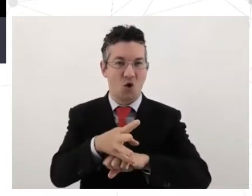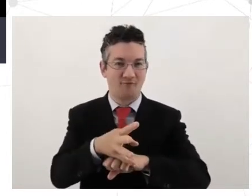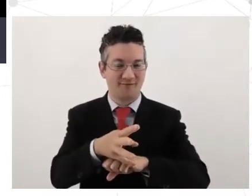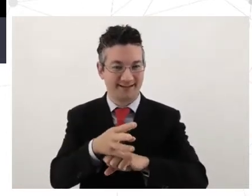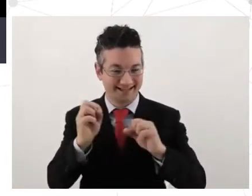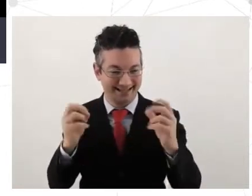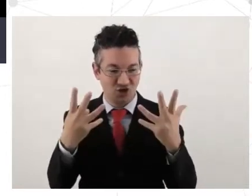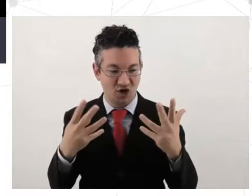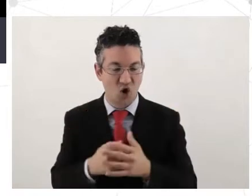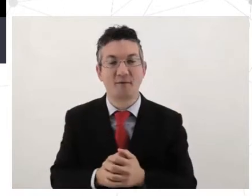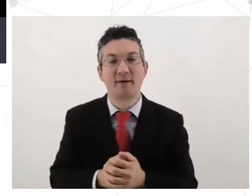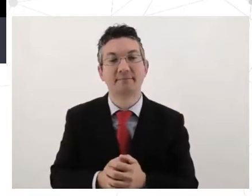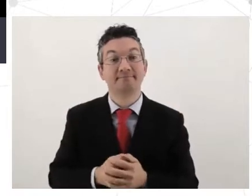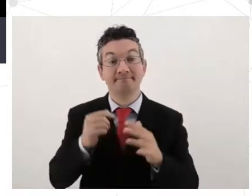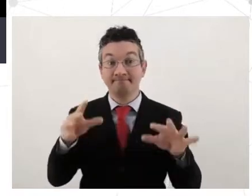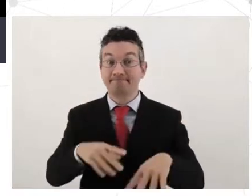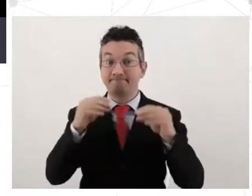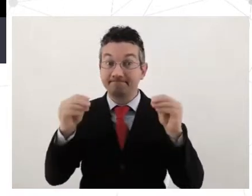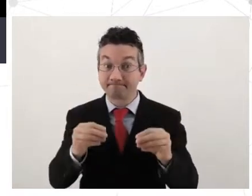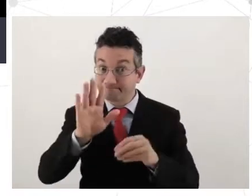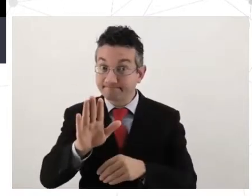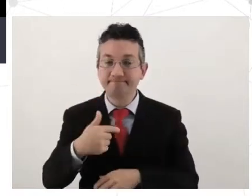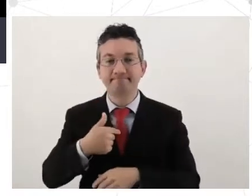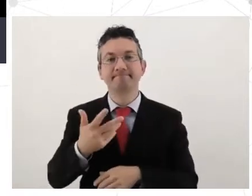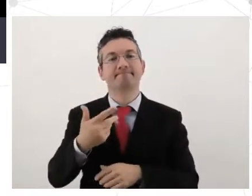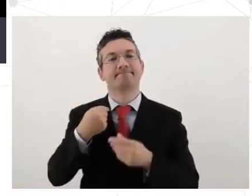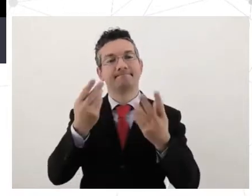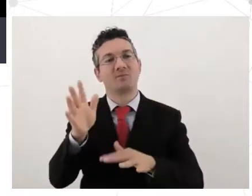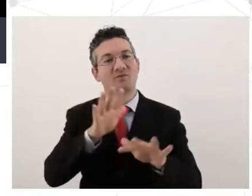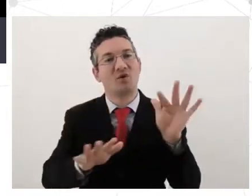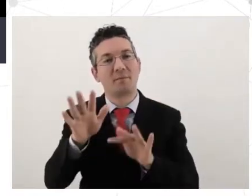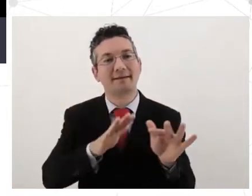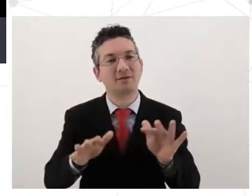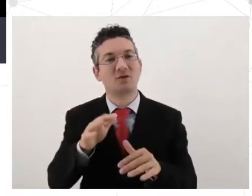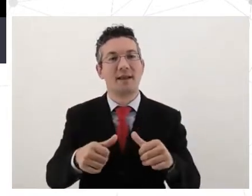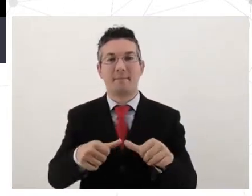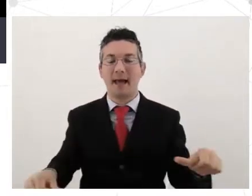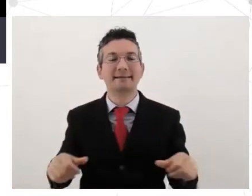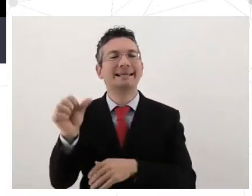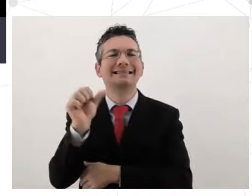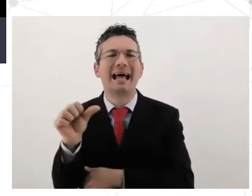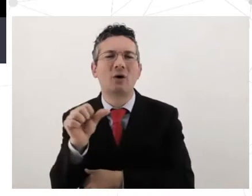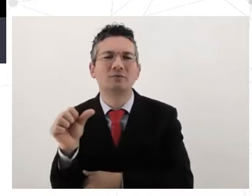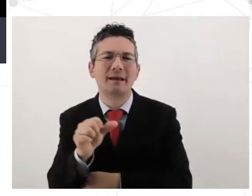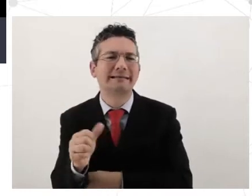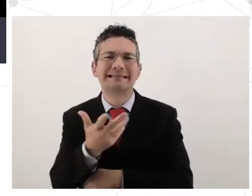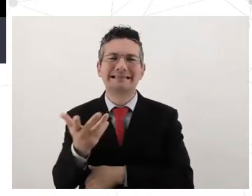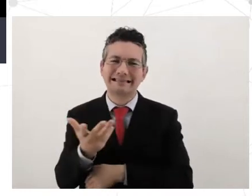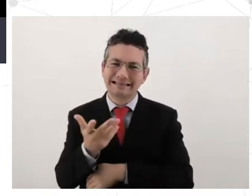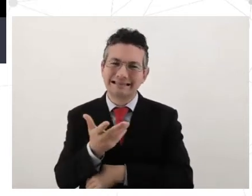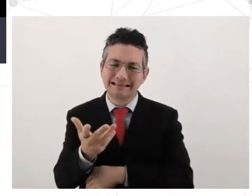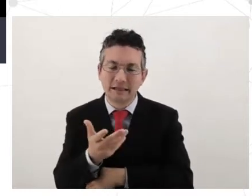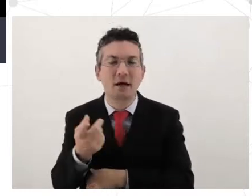to open the app. Cool. Now we are going to set up the headphones. You can use generally